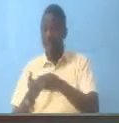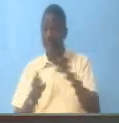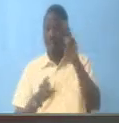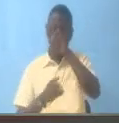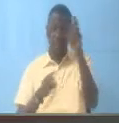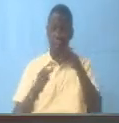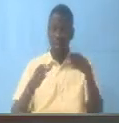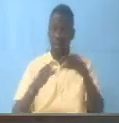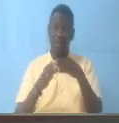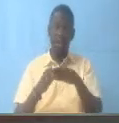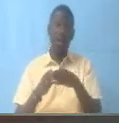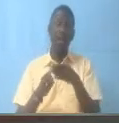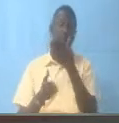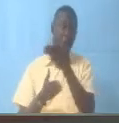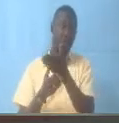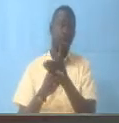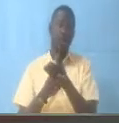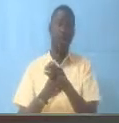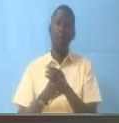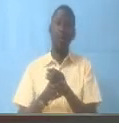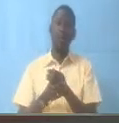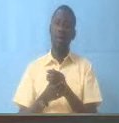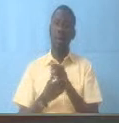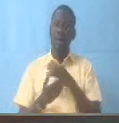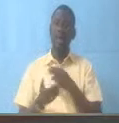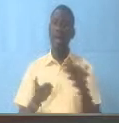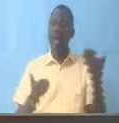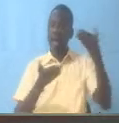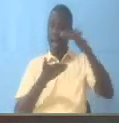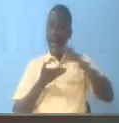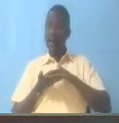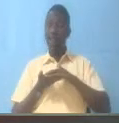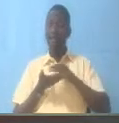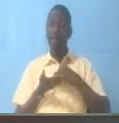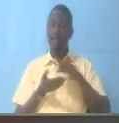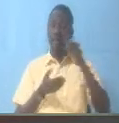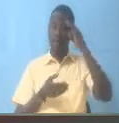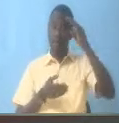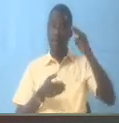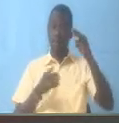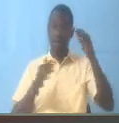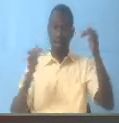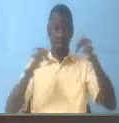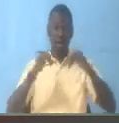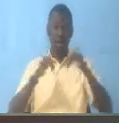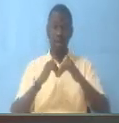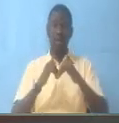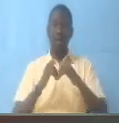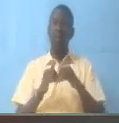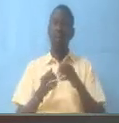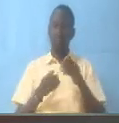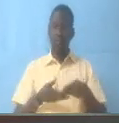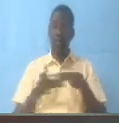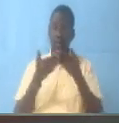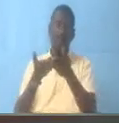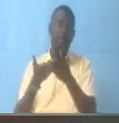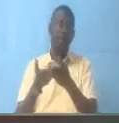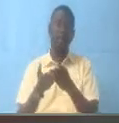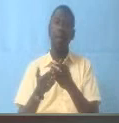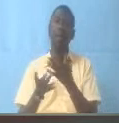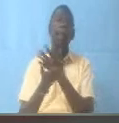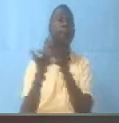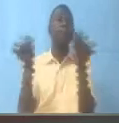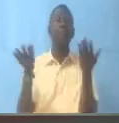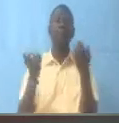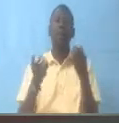ministre yi. And I took it through, I read through it, and led cabinet on it. the overwhelming number of cabinet members just stood